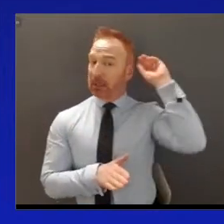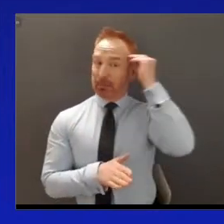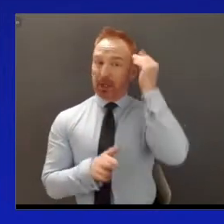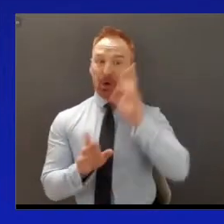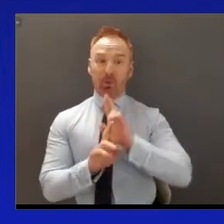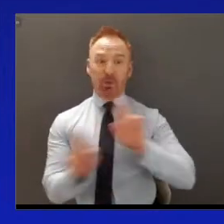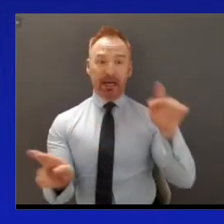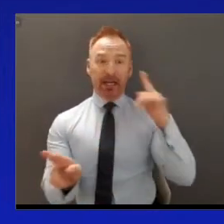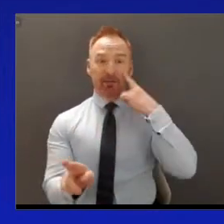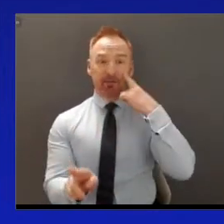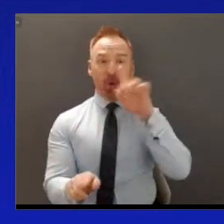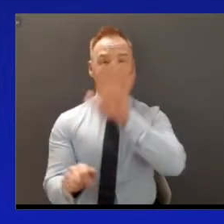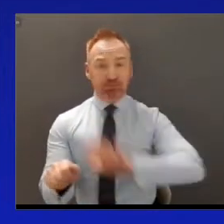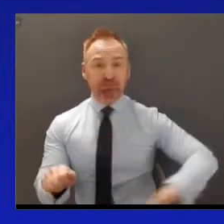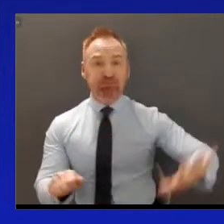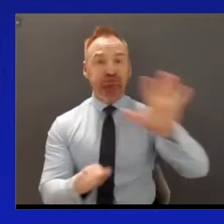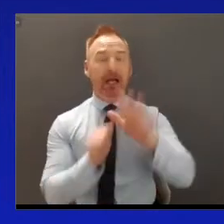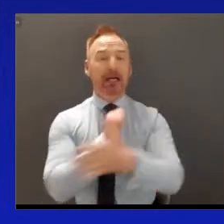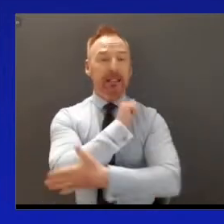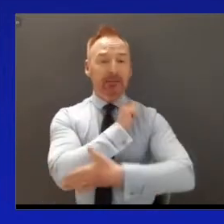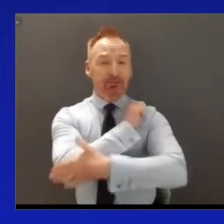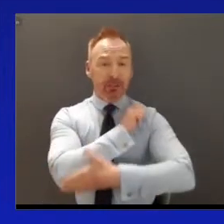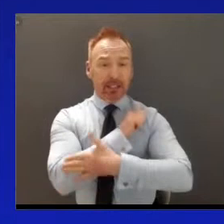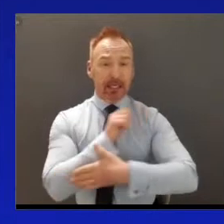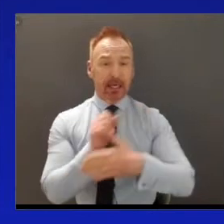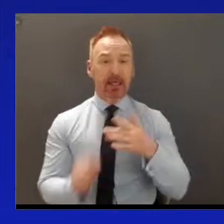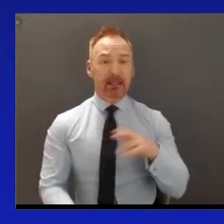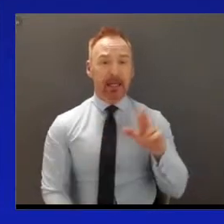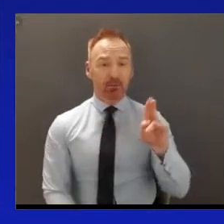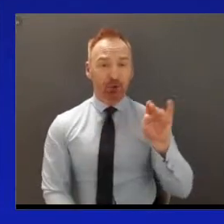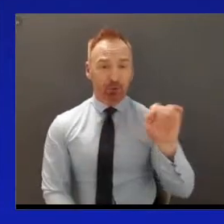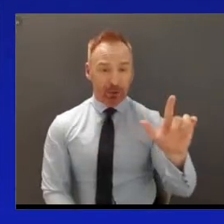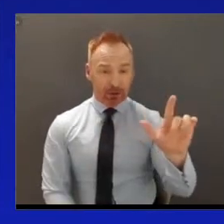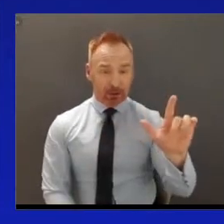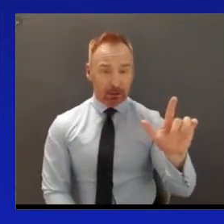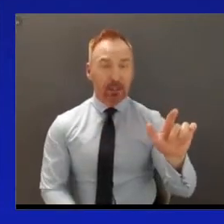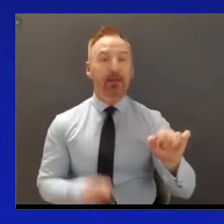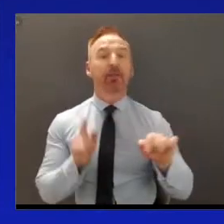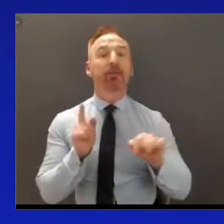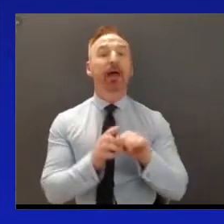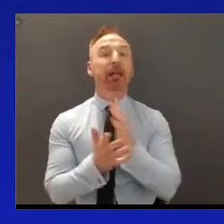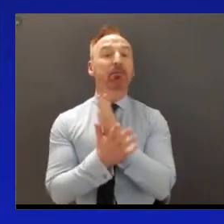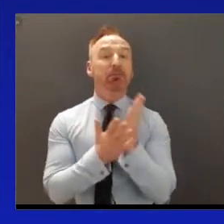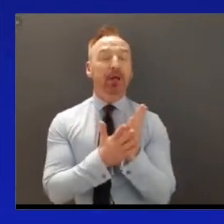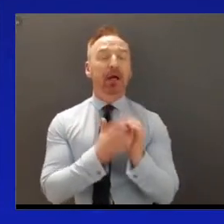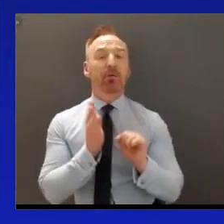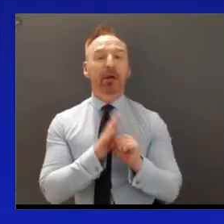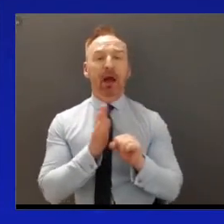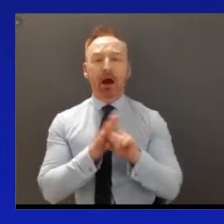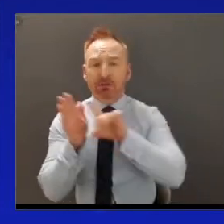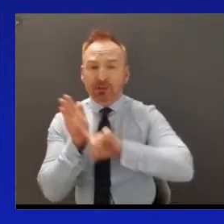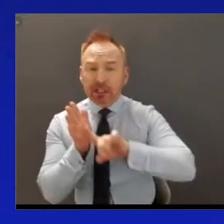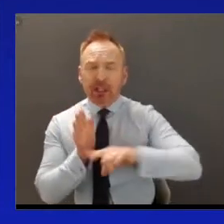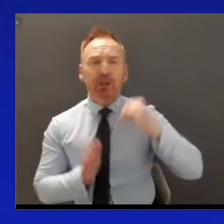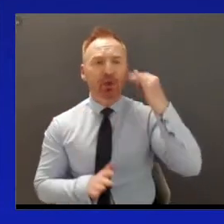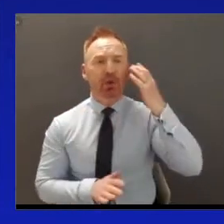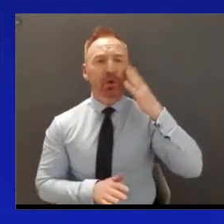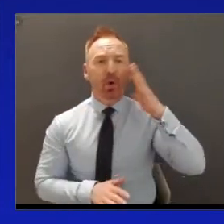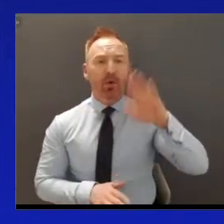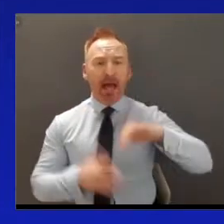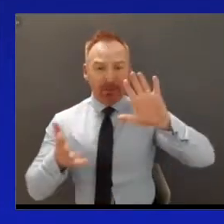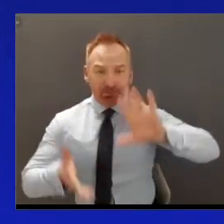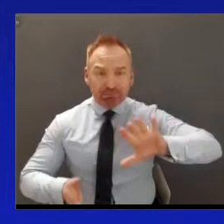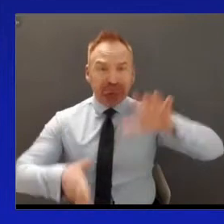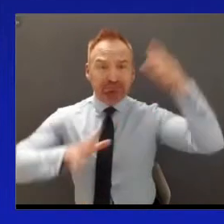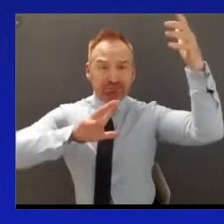vaccination mobile clinics, and we may go to the next level with that. We're also exploring, as you know, in disasters that you've been able to